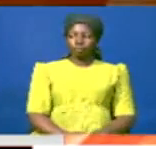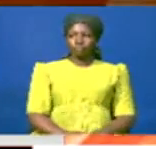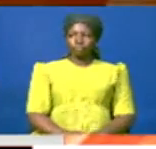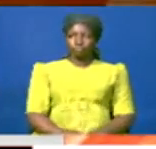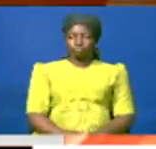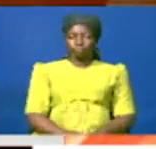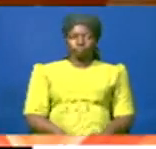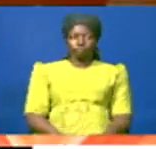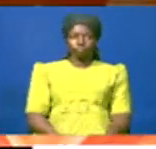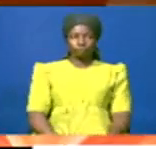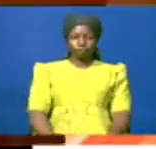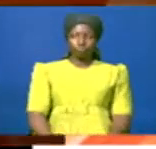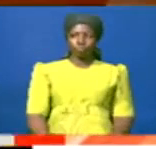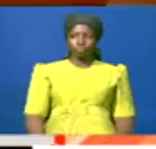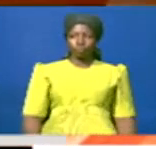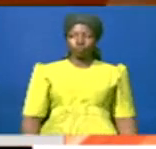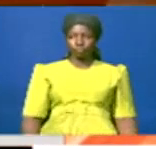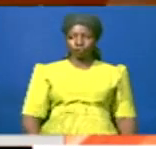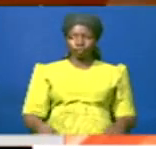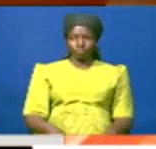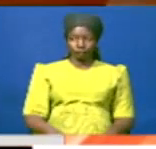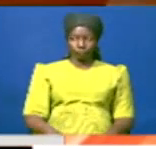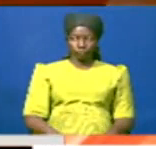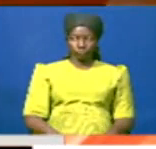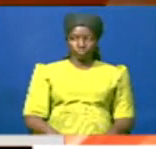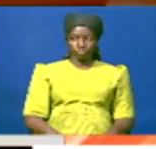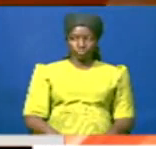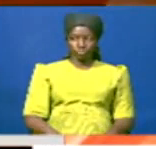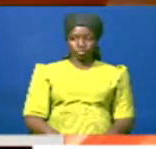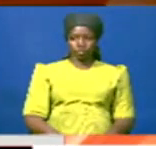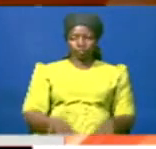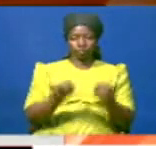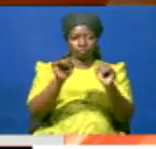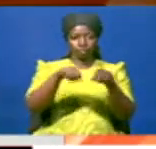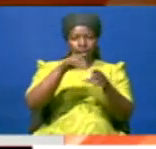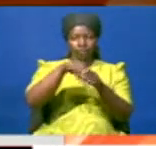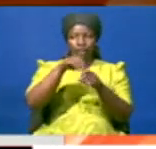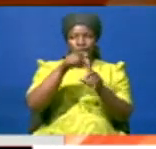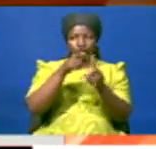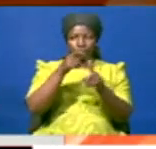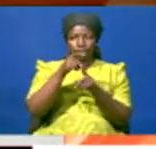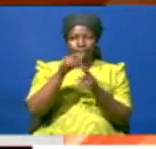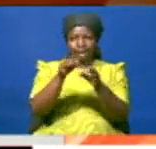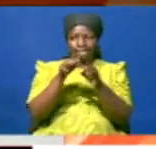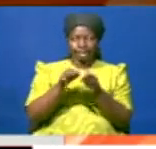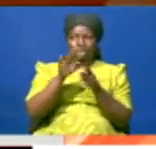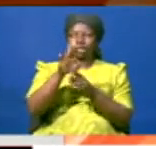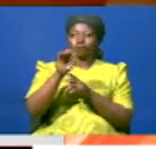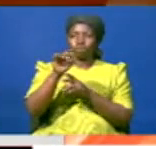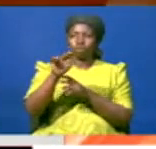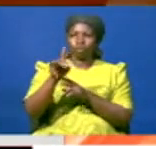will be able to invest in Treasury bills and bonds from your comfort location following the launch of Central Securities